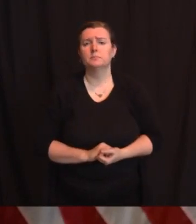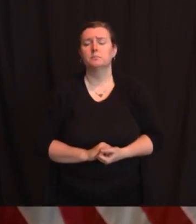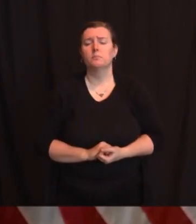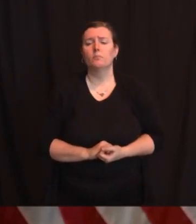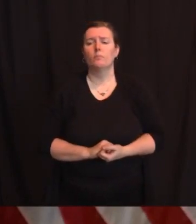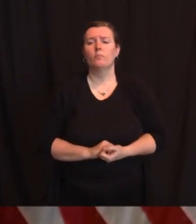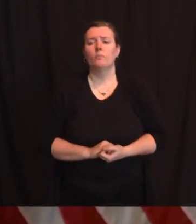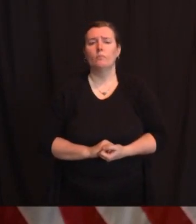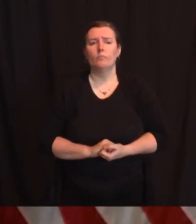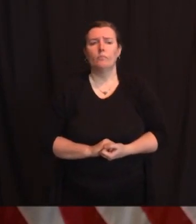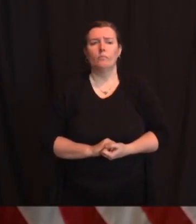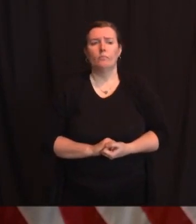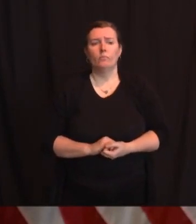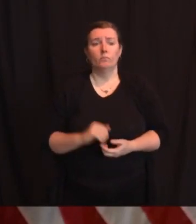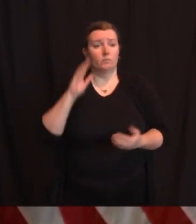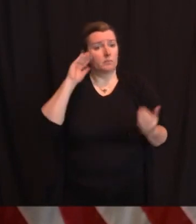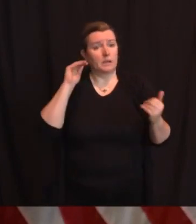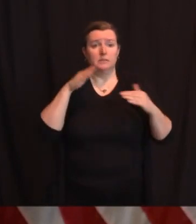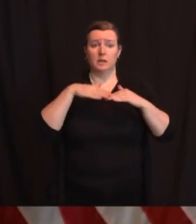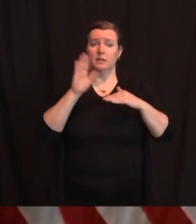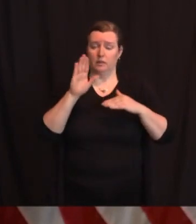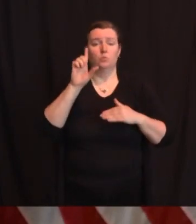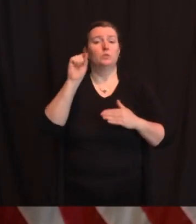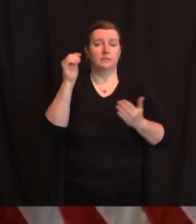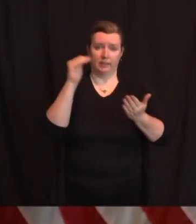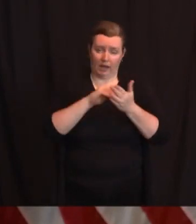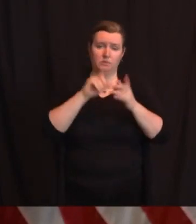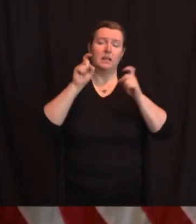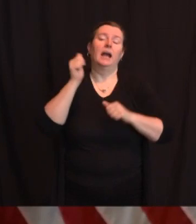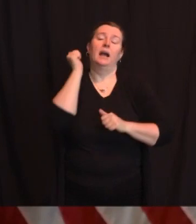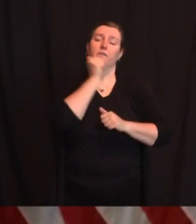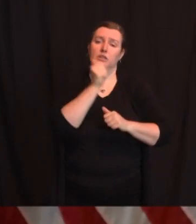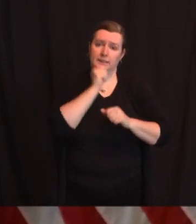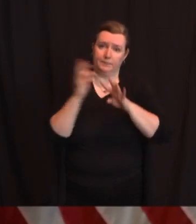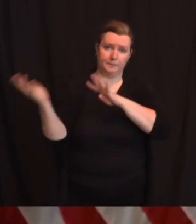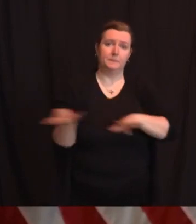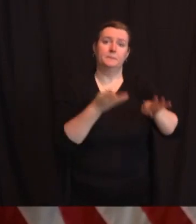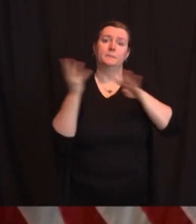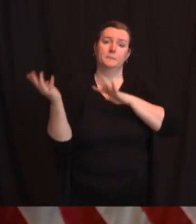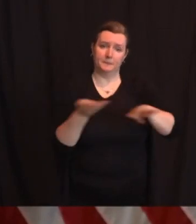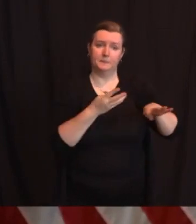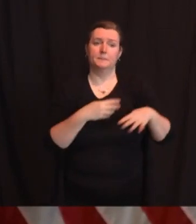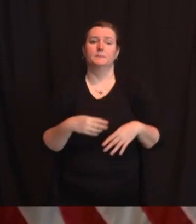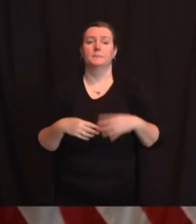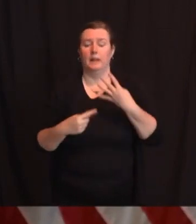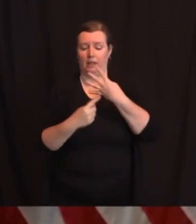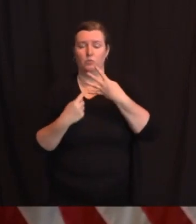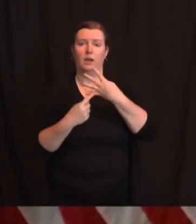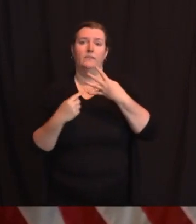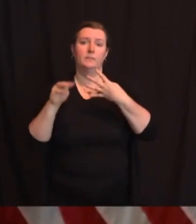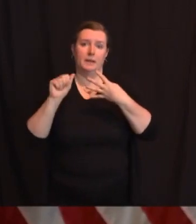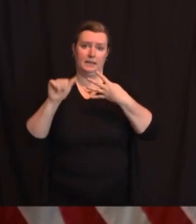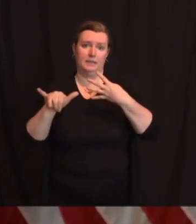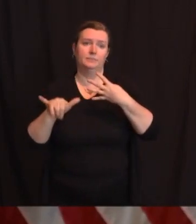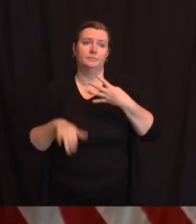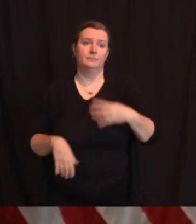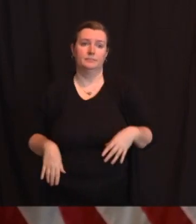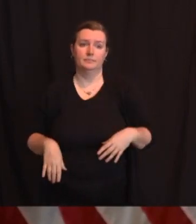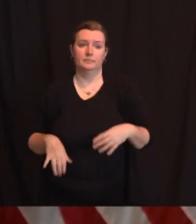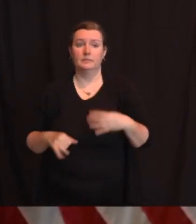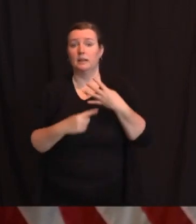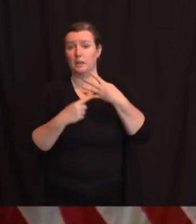least 20,000 by the end of May, at least 25,000 by the end of June. And that number, I suspect, will continue to go up as